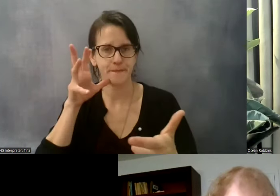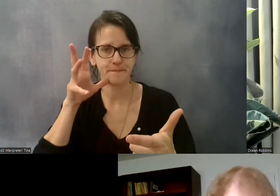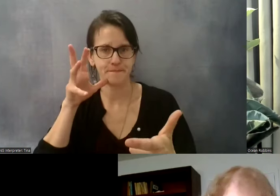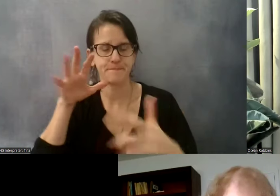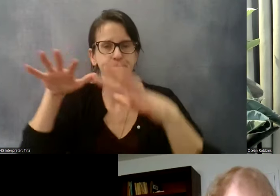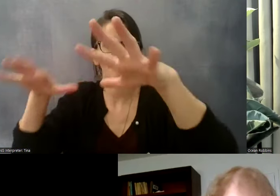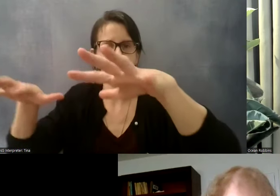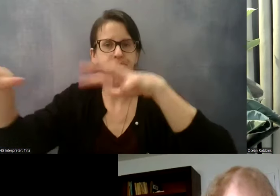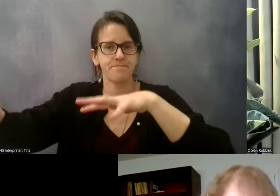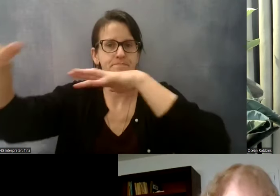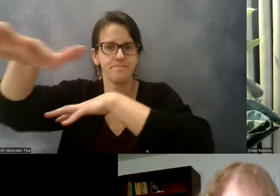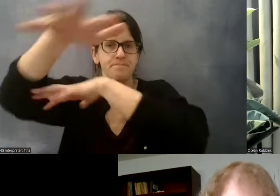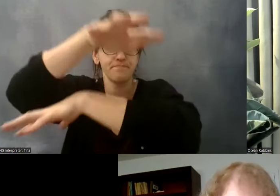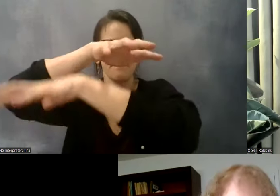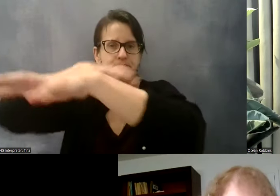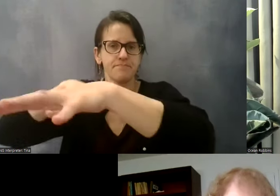where